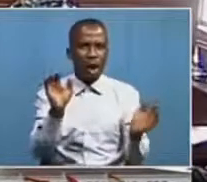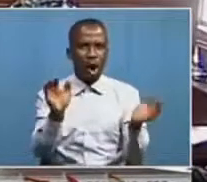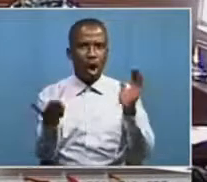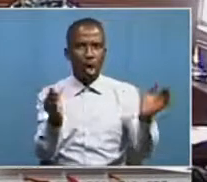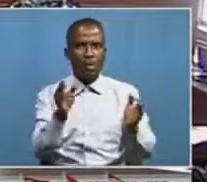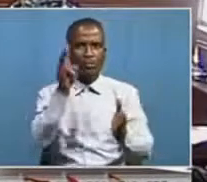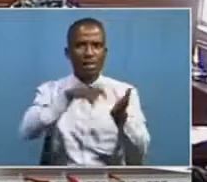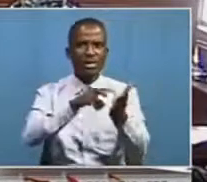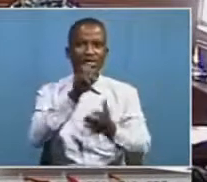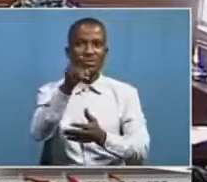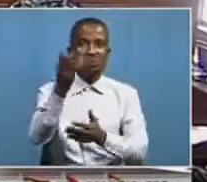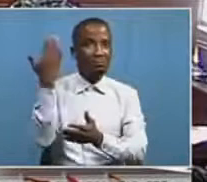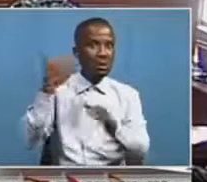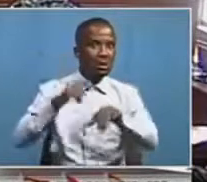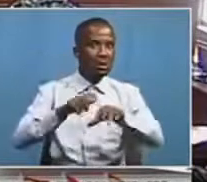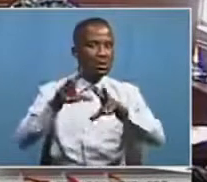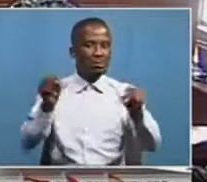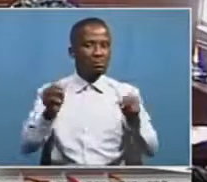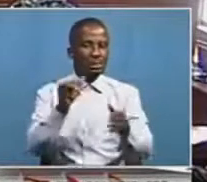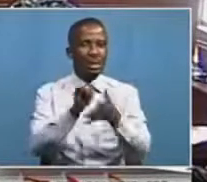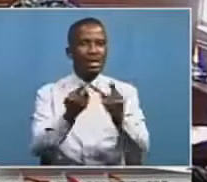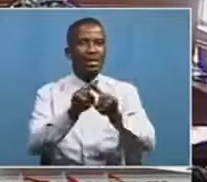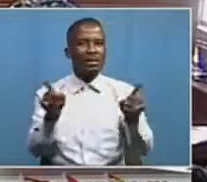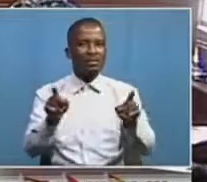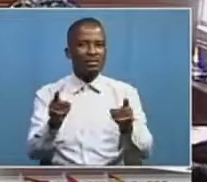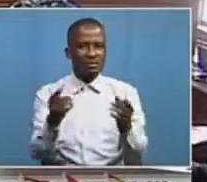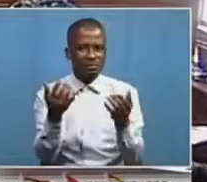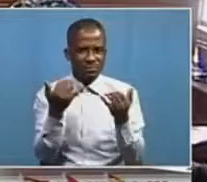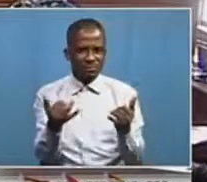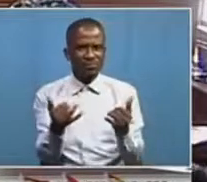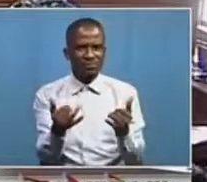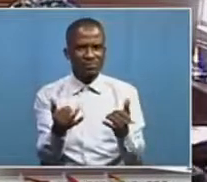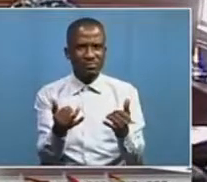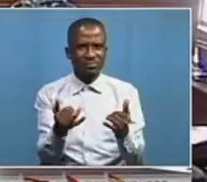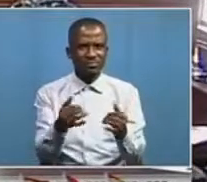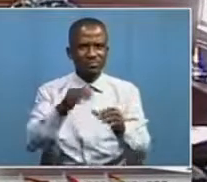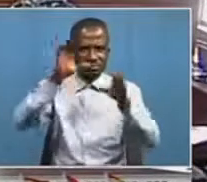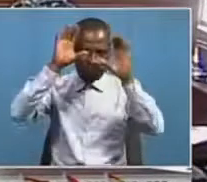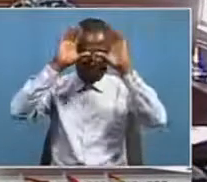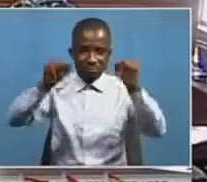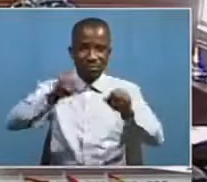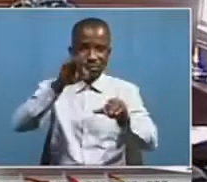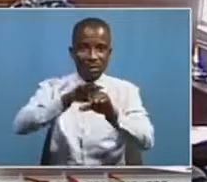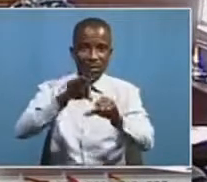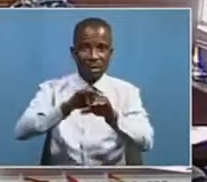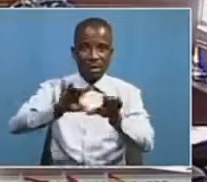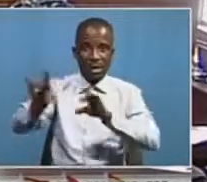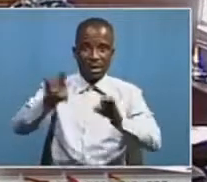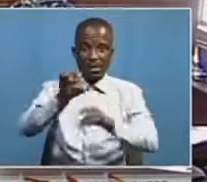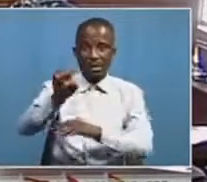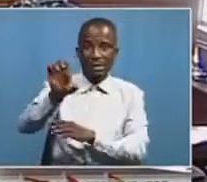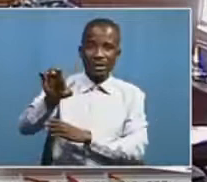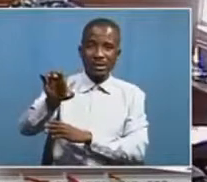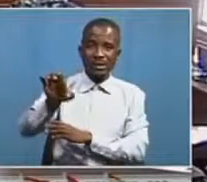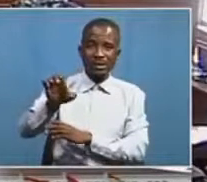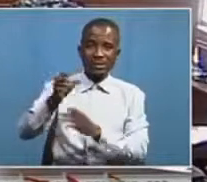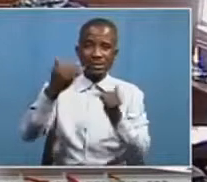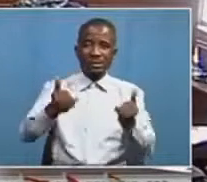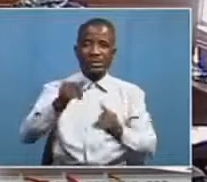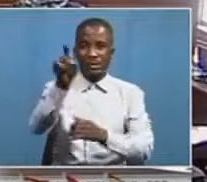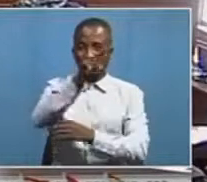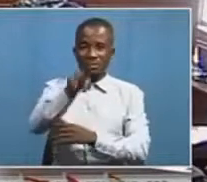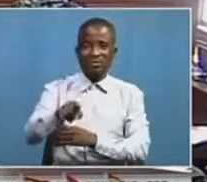election petition. That petition sought to invalidate the presidential election conducted by the Electoral Commission by the annulment of